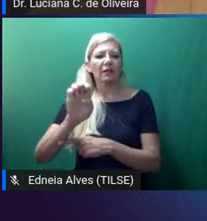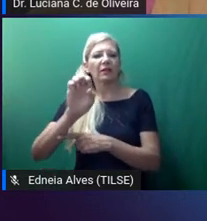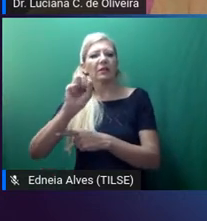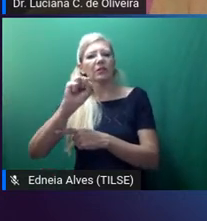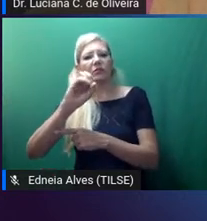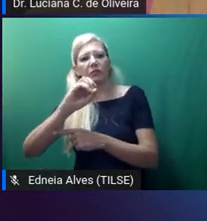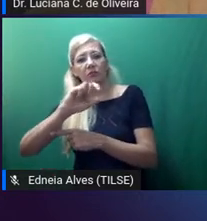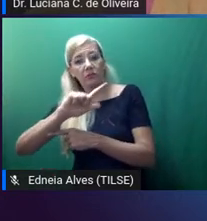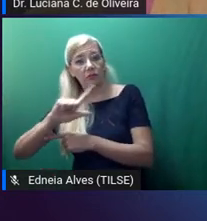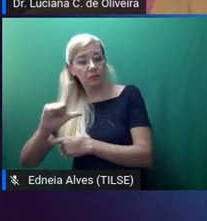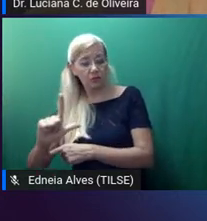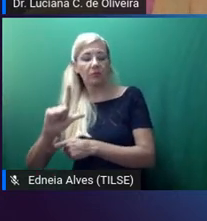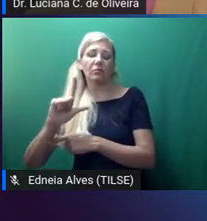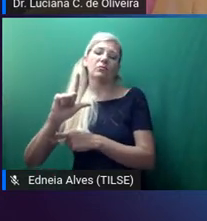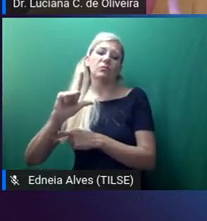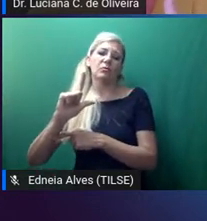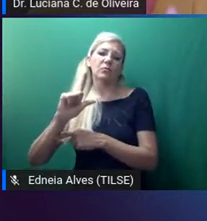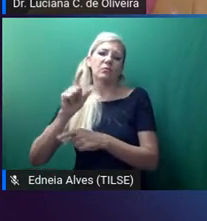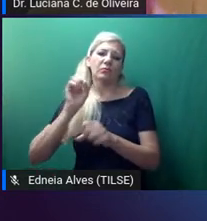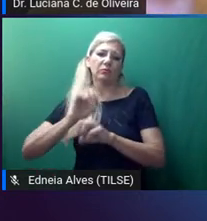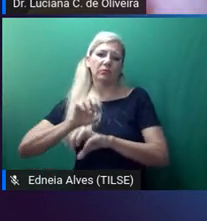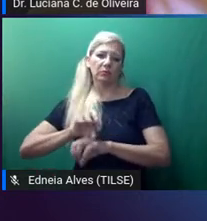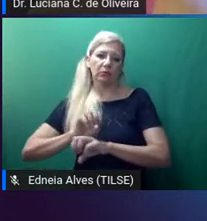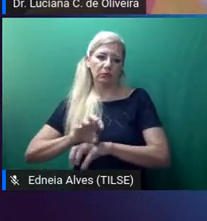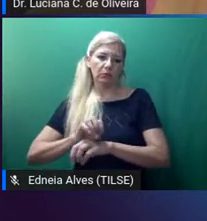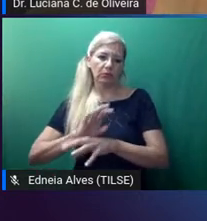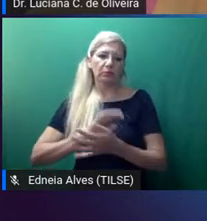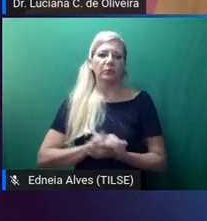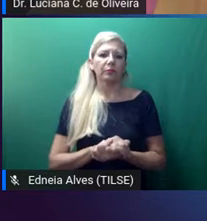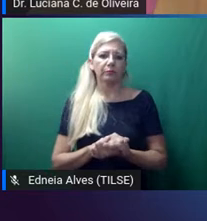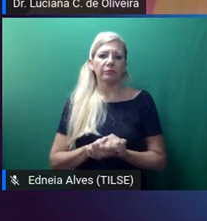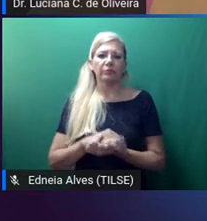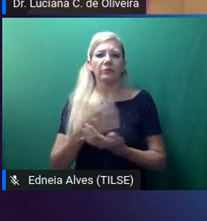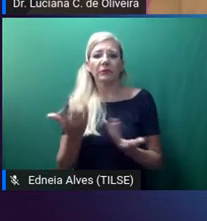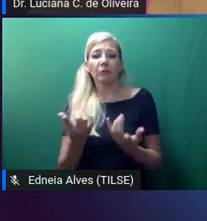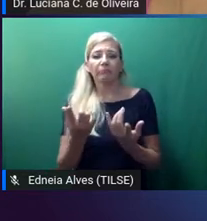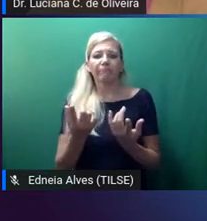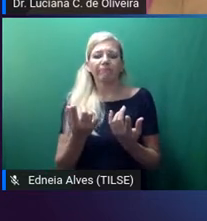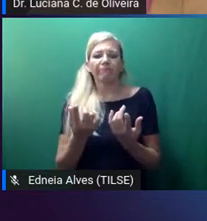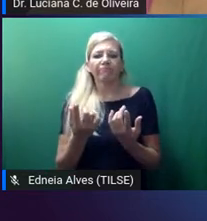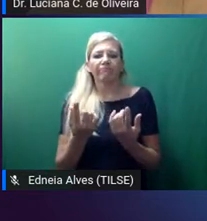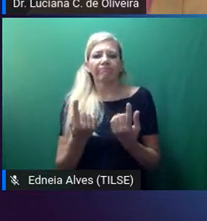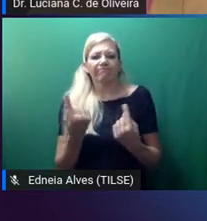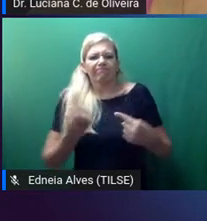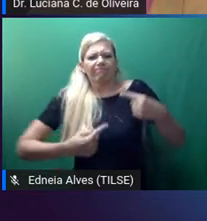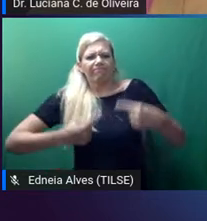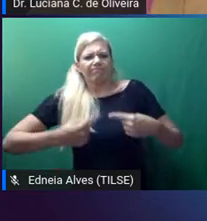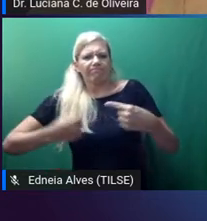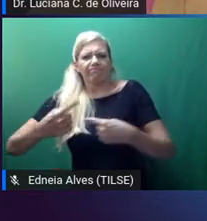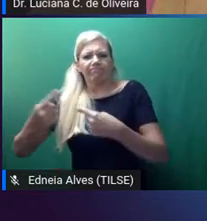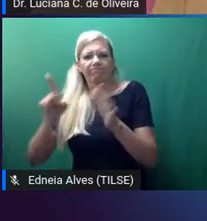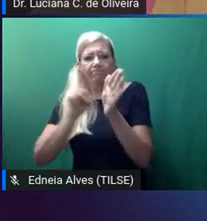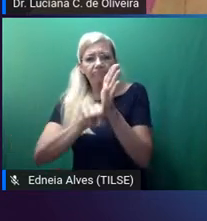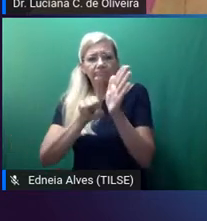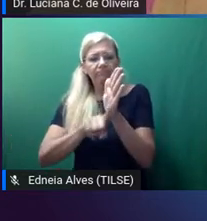So there are what I call some critical questions for us to consider.